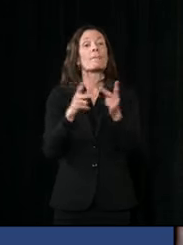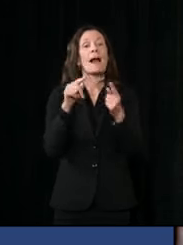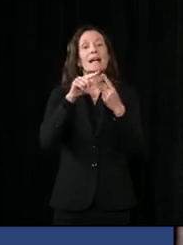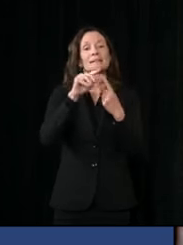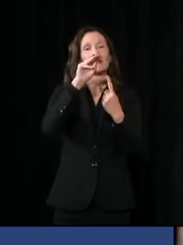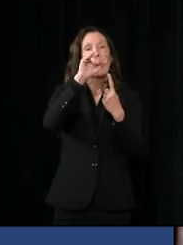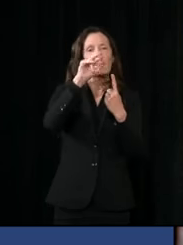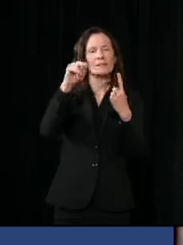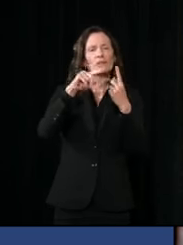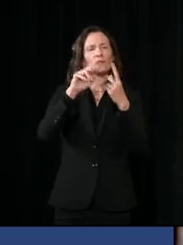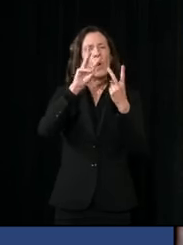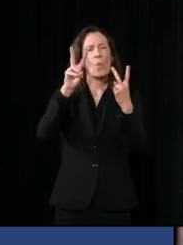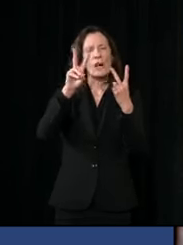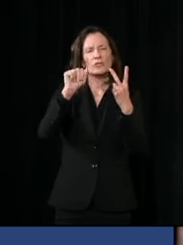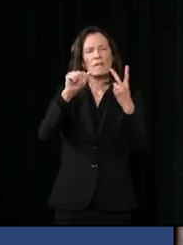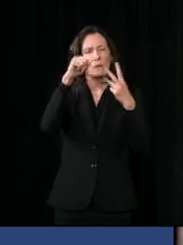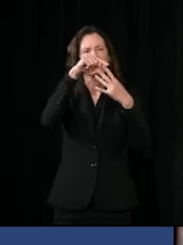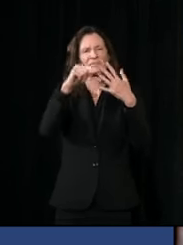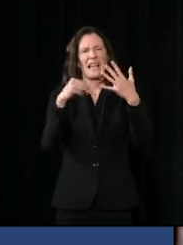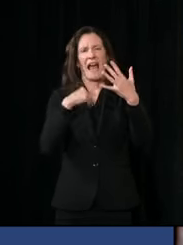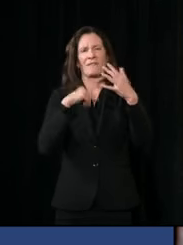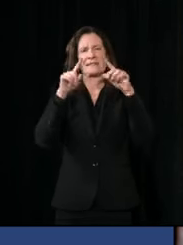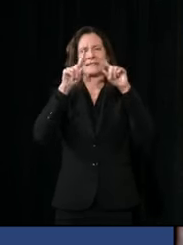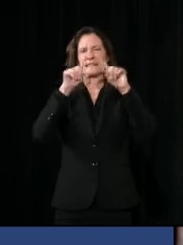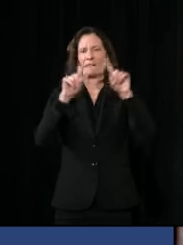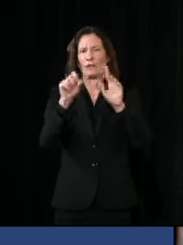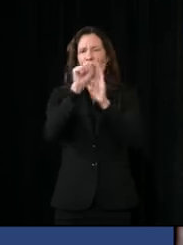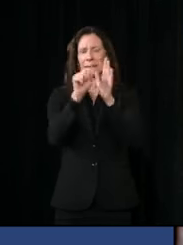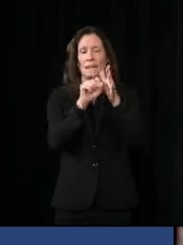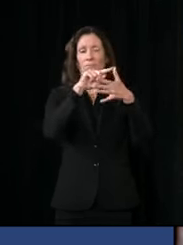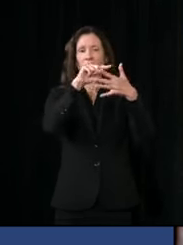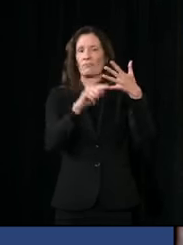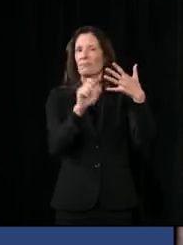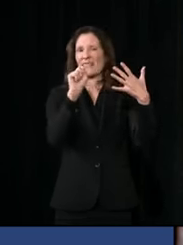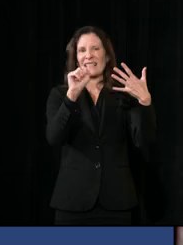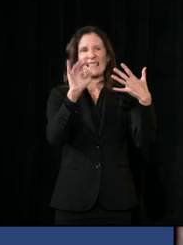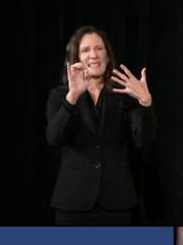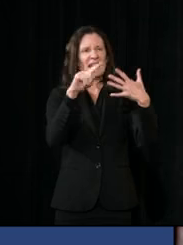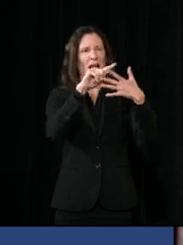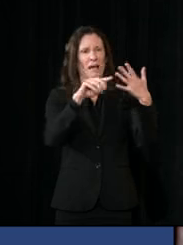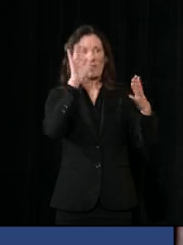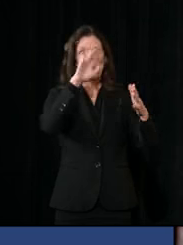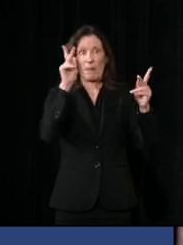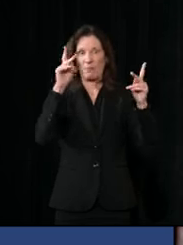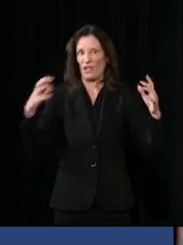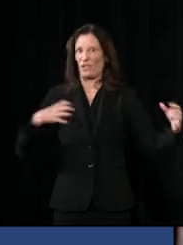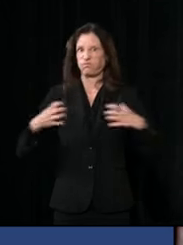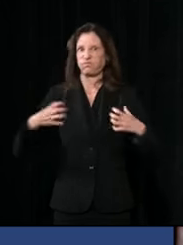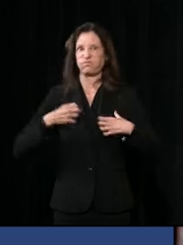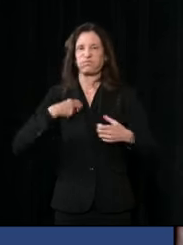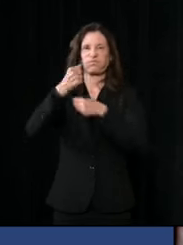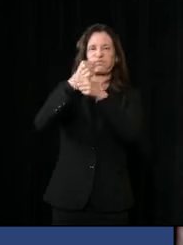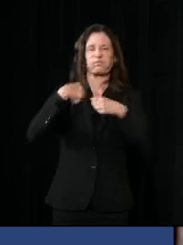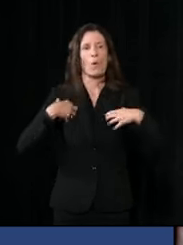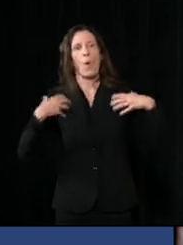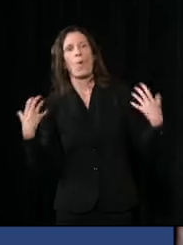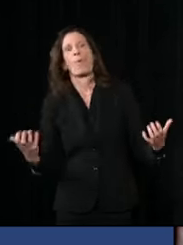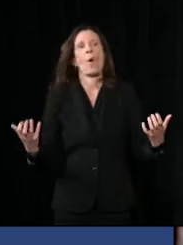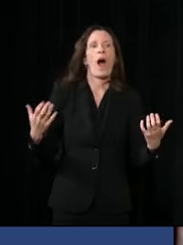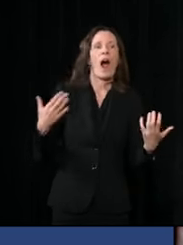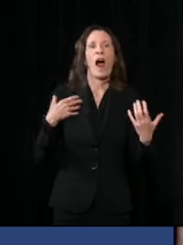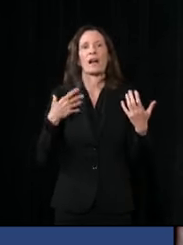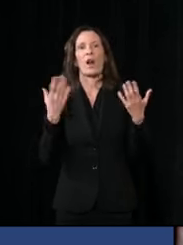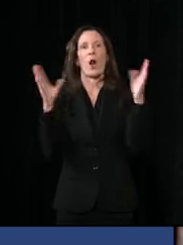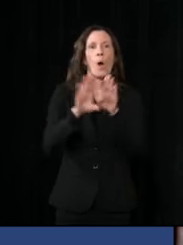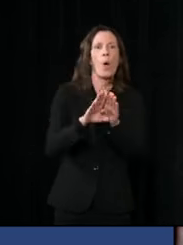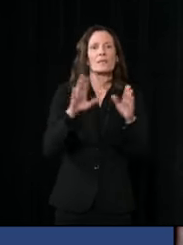In Pennsylvania, a protest is scheduled in Harrisburg Monday for the restrictions here. What impact do you think comments from the president